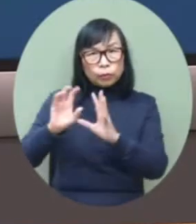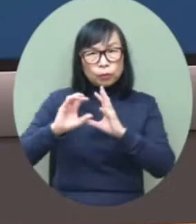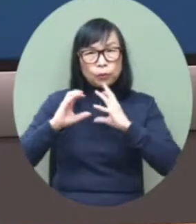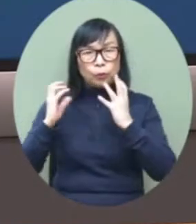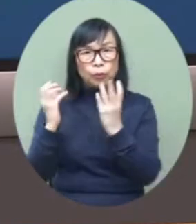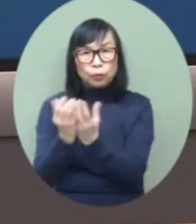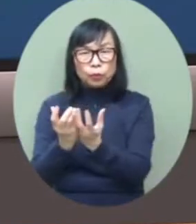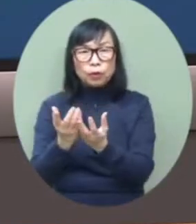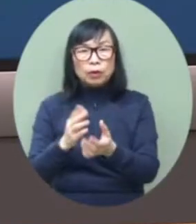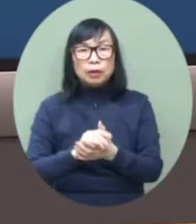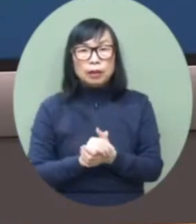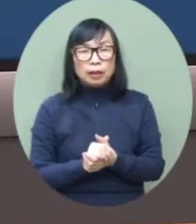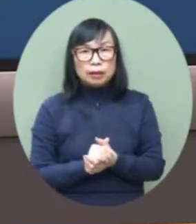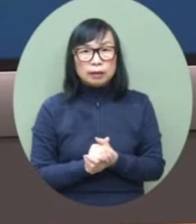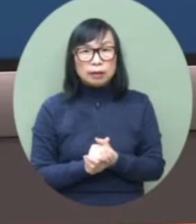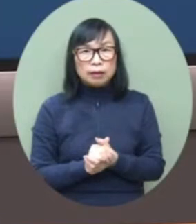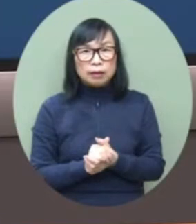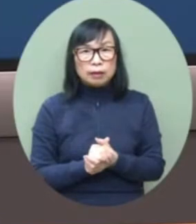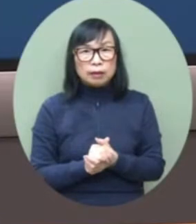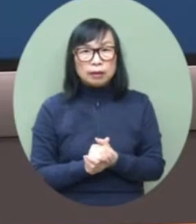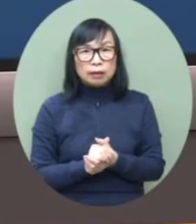out,